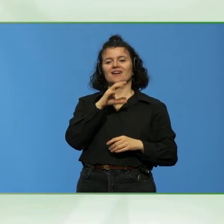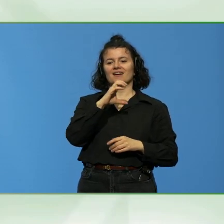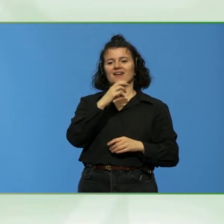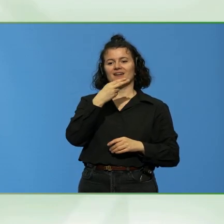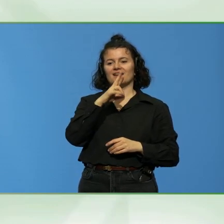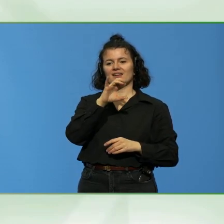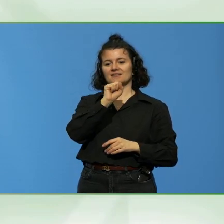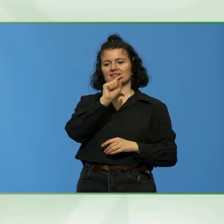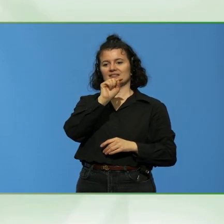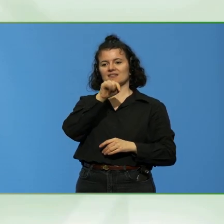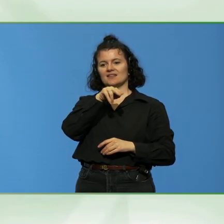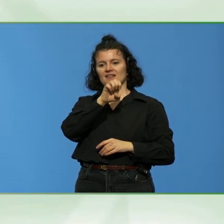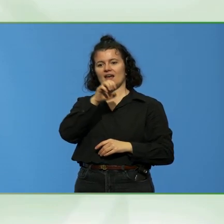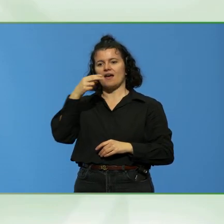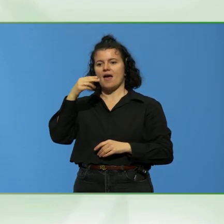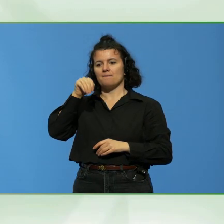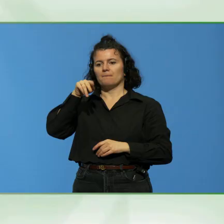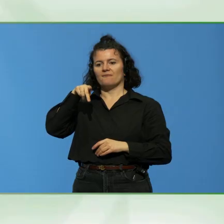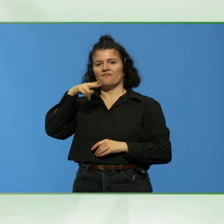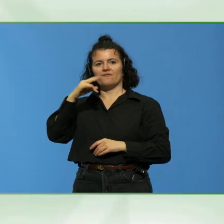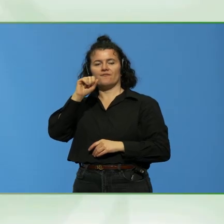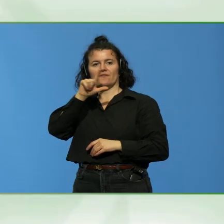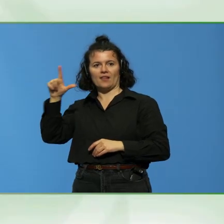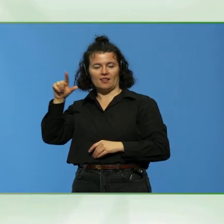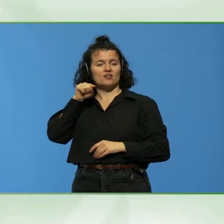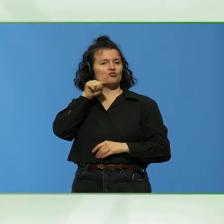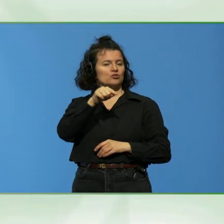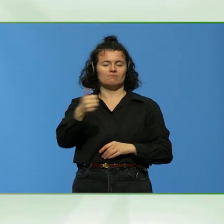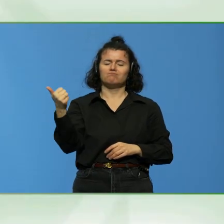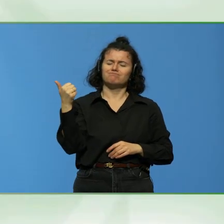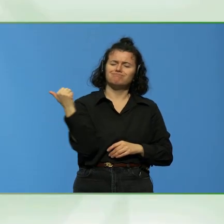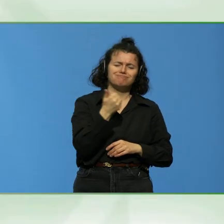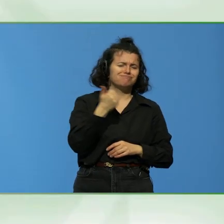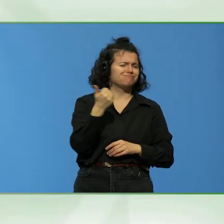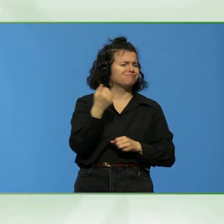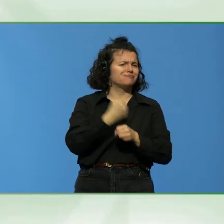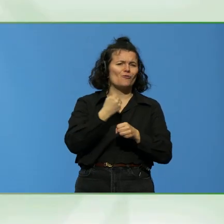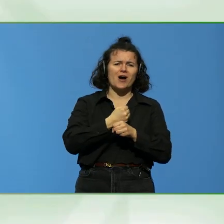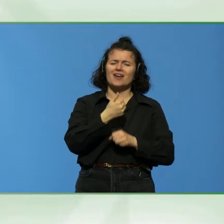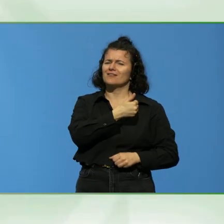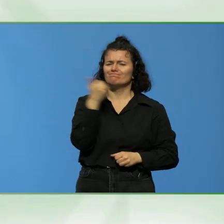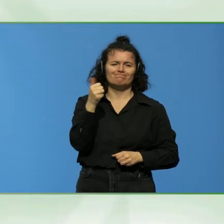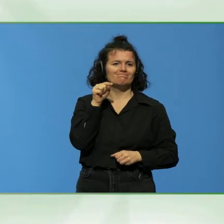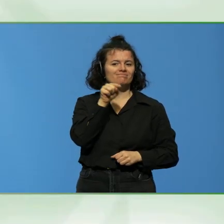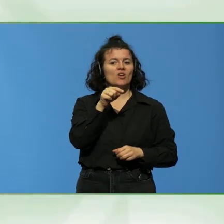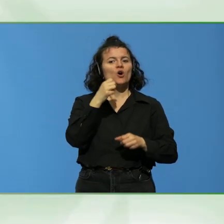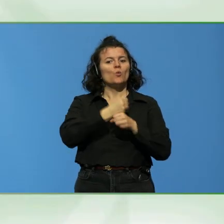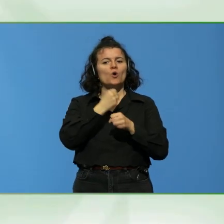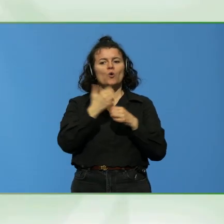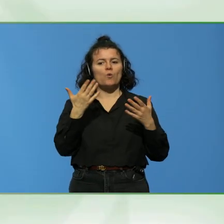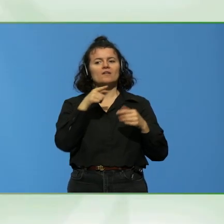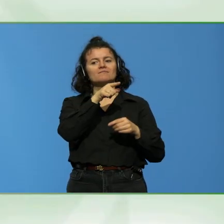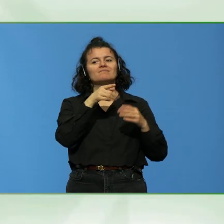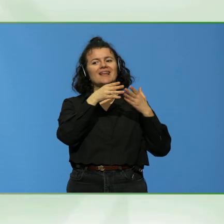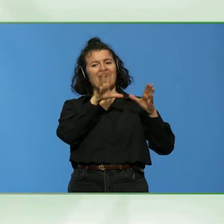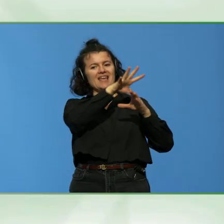Open Inclusion. She worked on an advert, consulted and researched for a retailer called Currys,